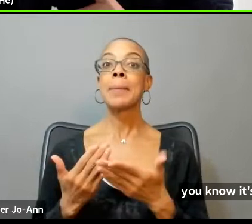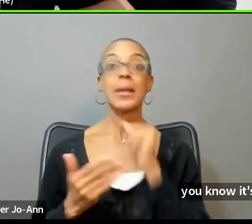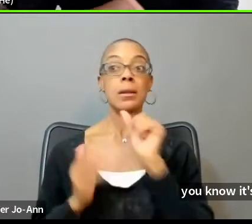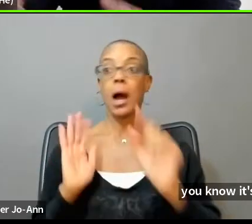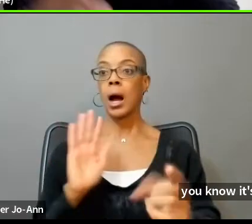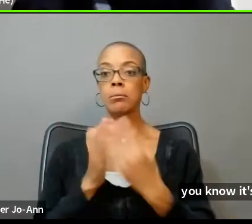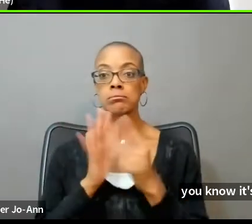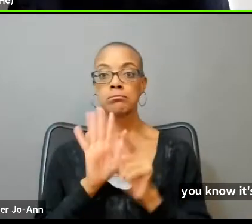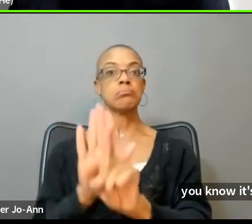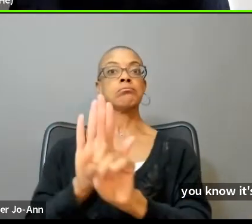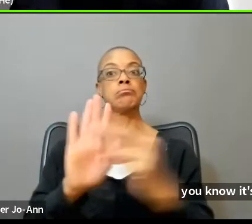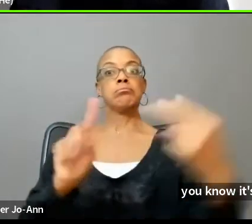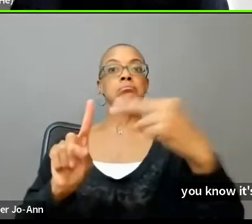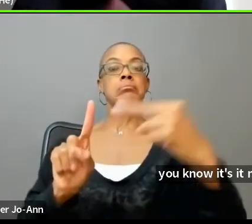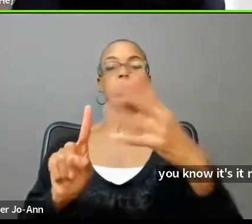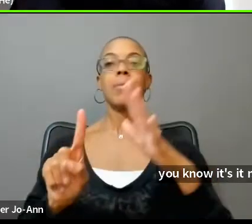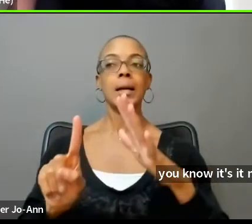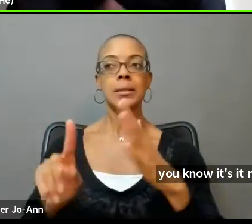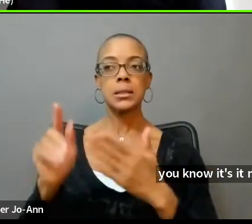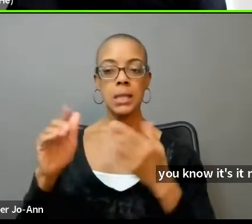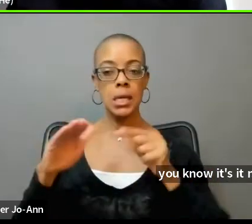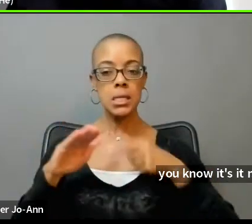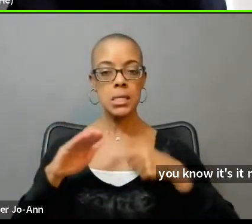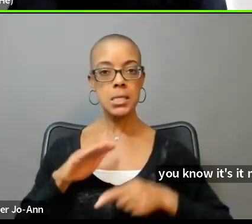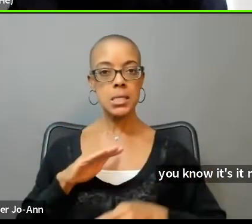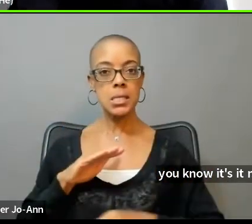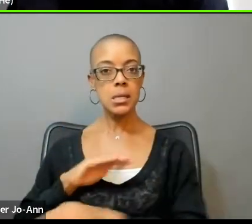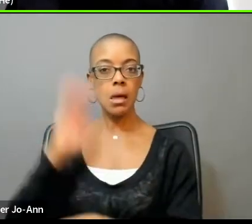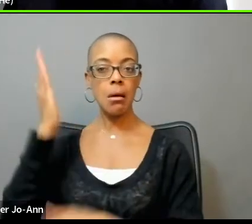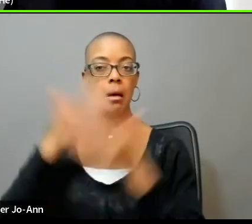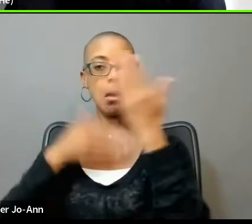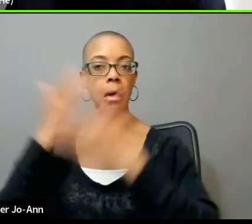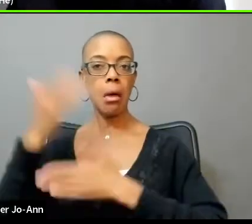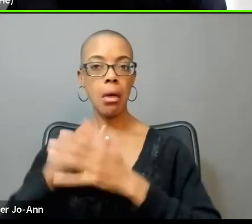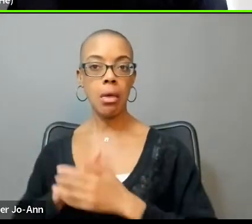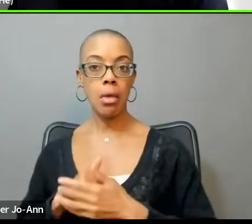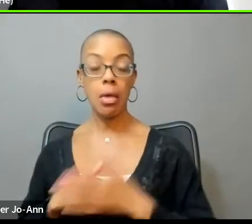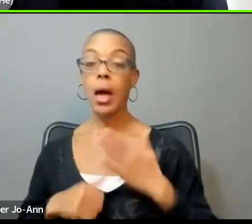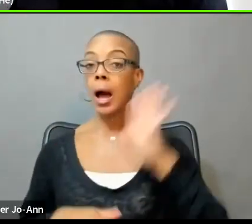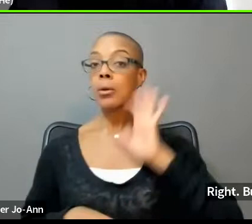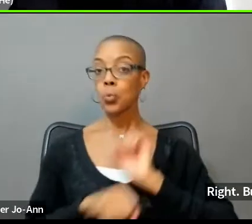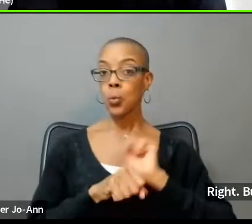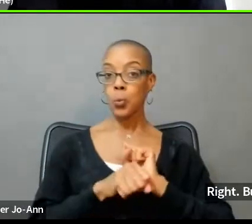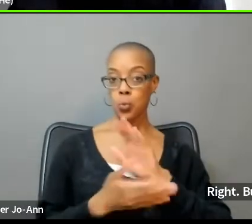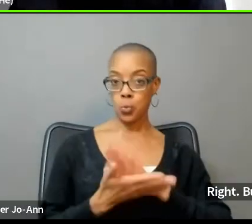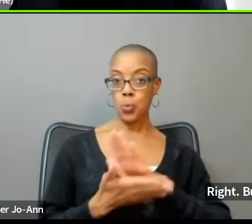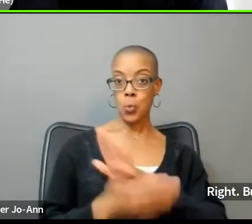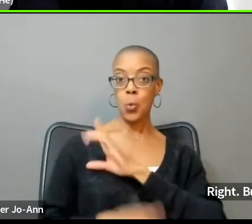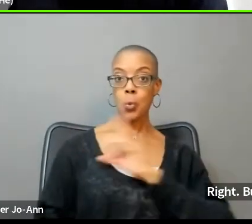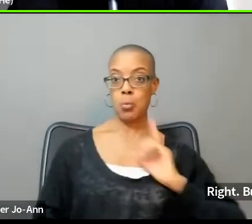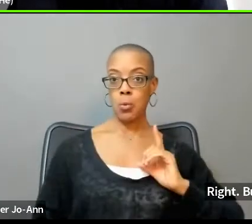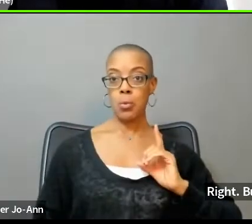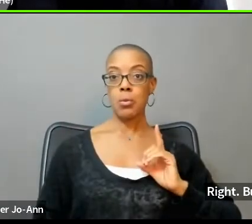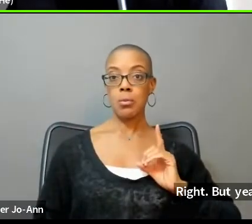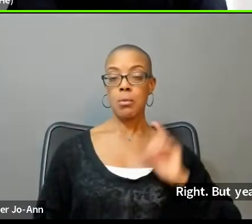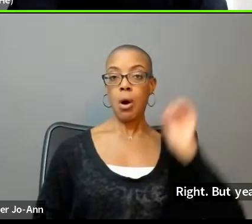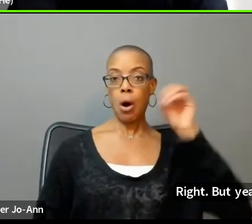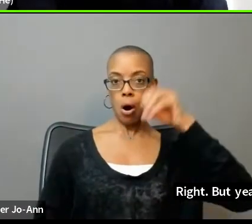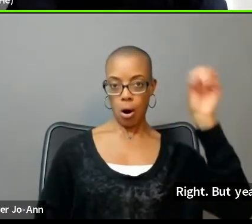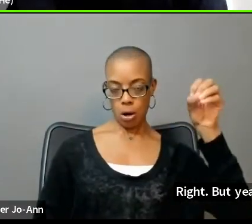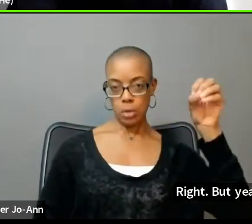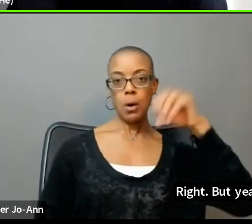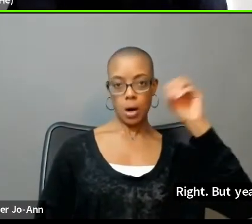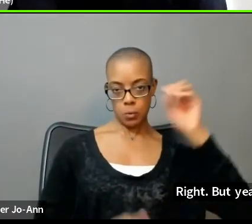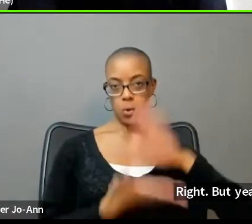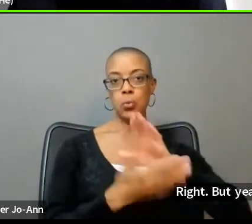right? But here, like I used to work at the school board, at the Ottawa Common School Board in